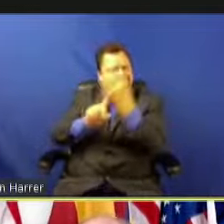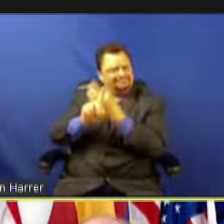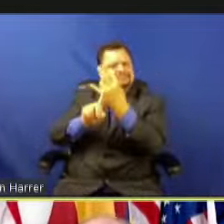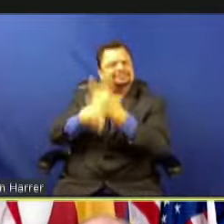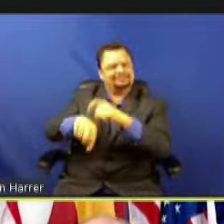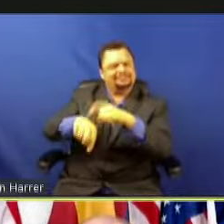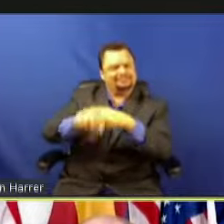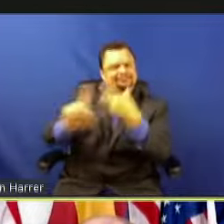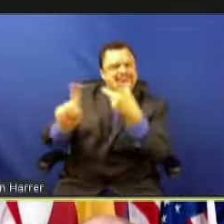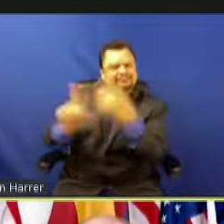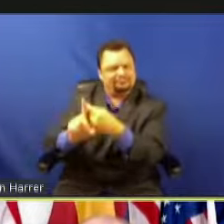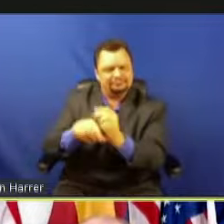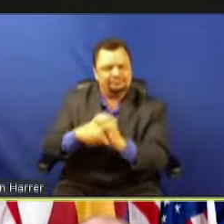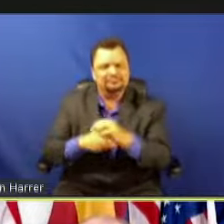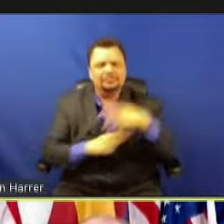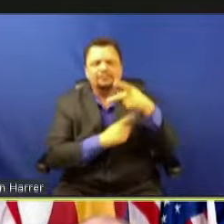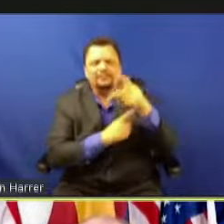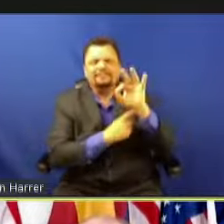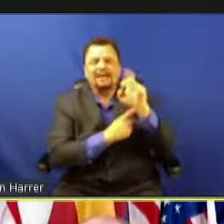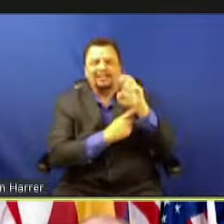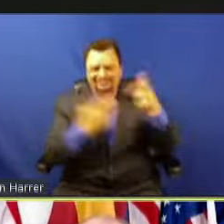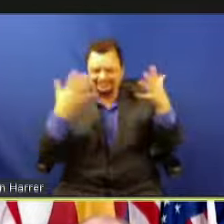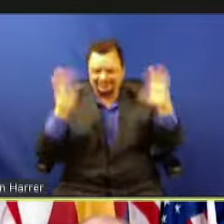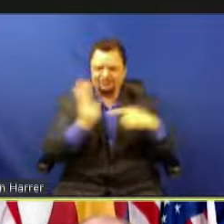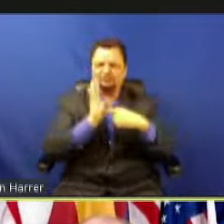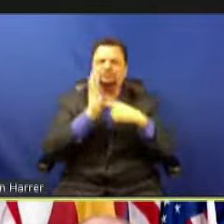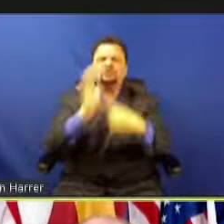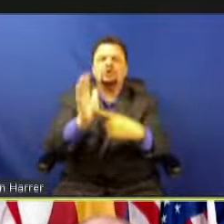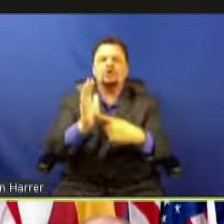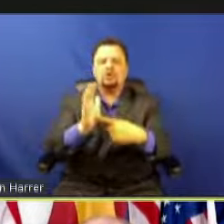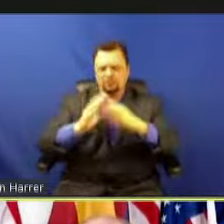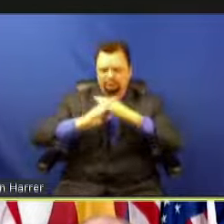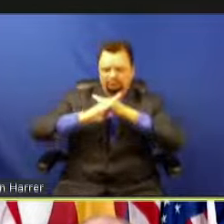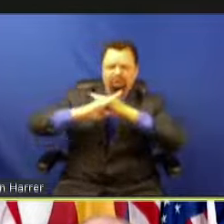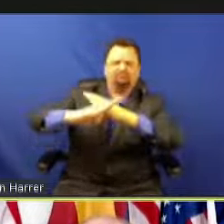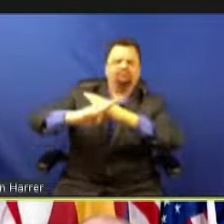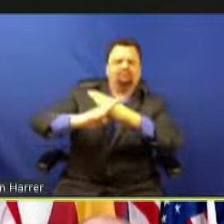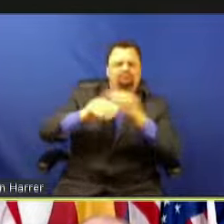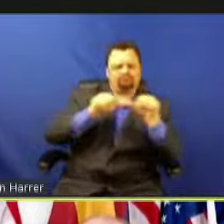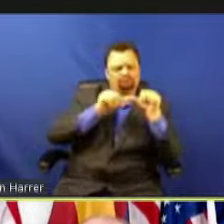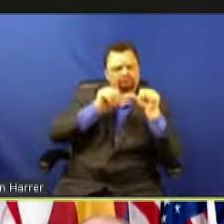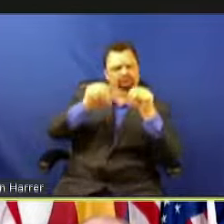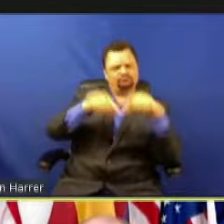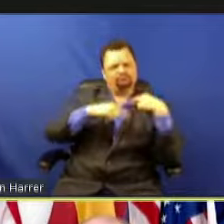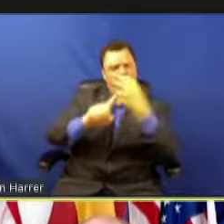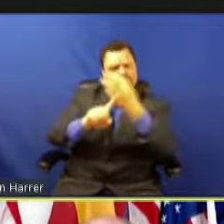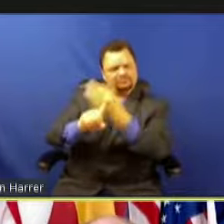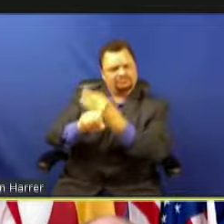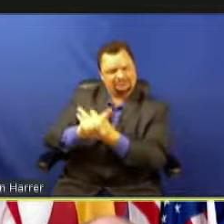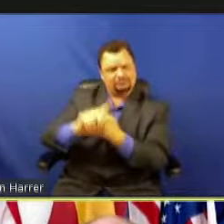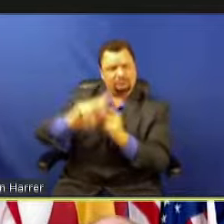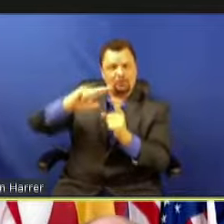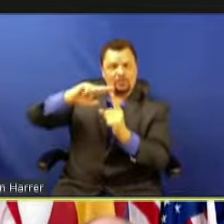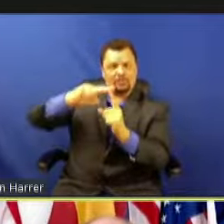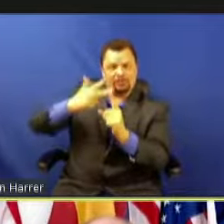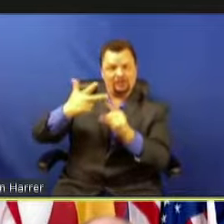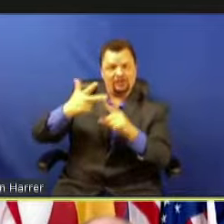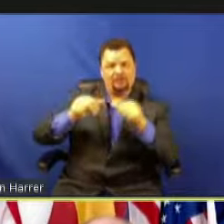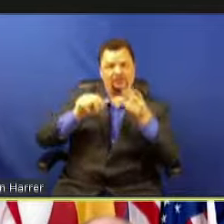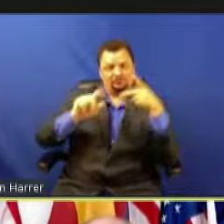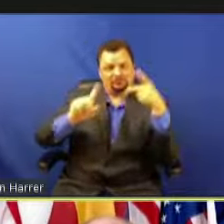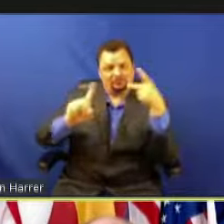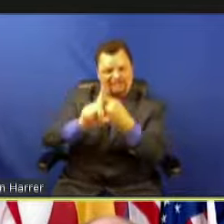at a higher level, but that doesn't mean that you wouldn't benefit from a booster shot if you are elderly or certainly